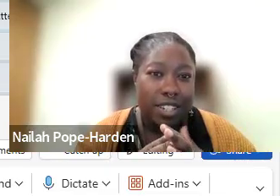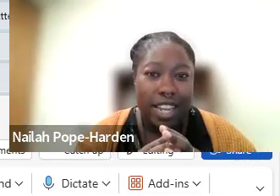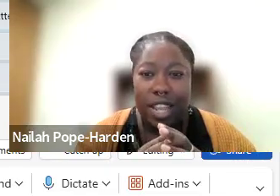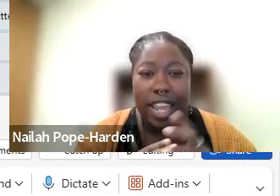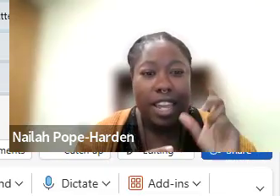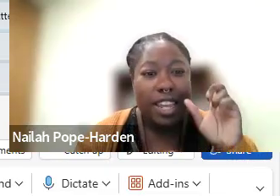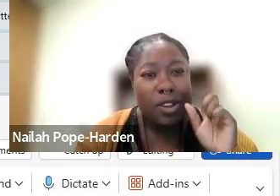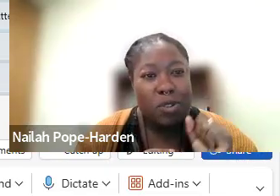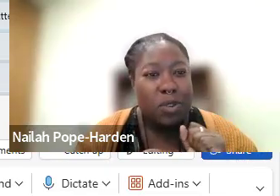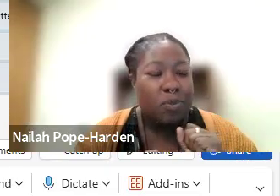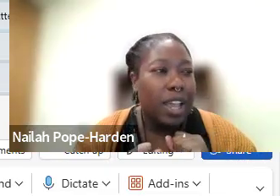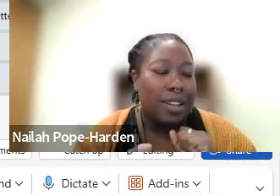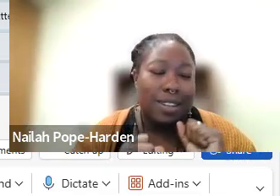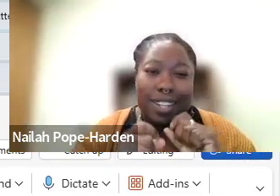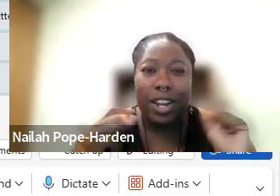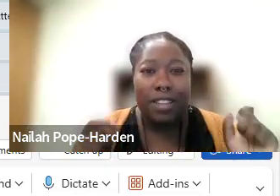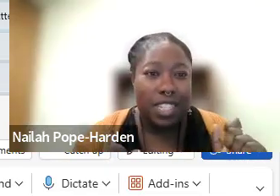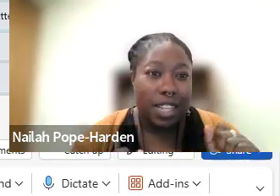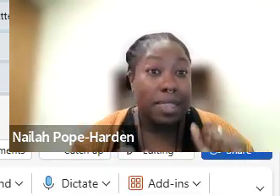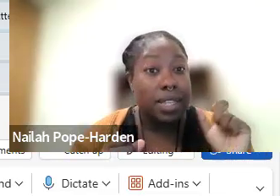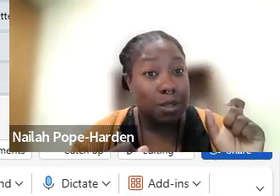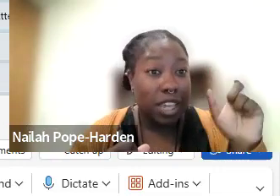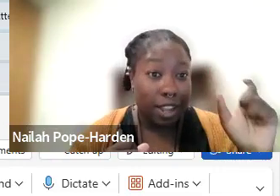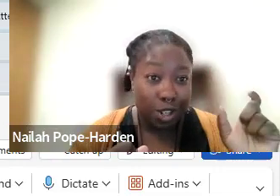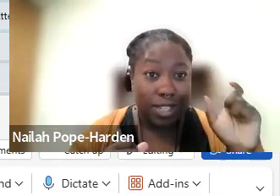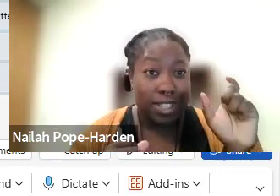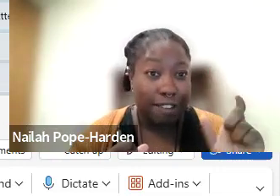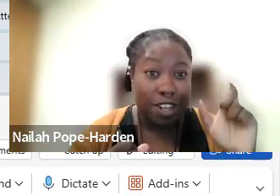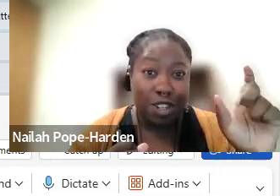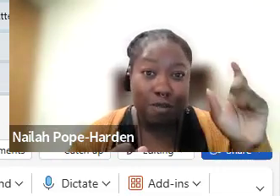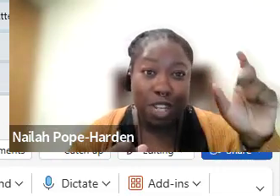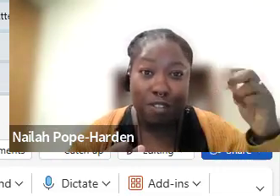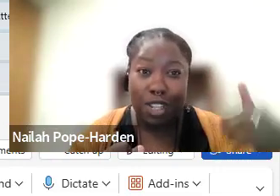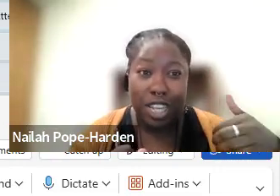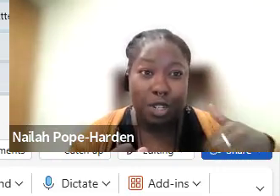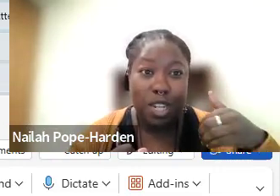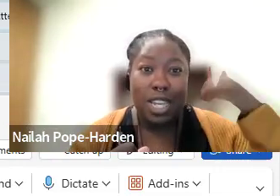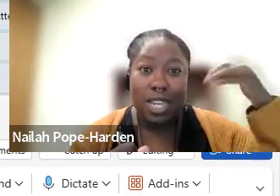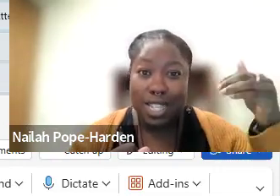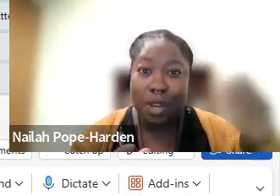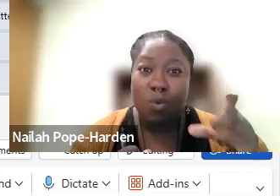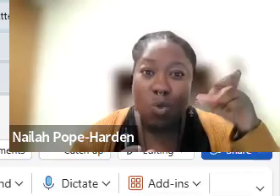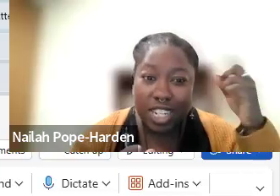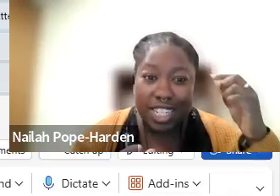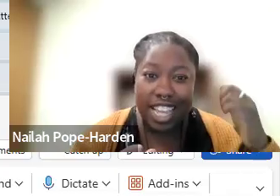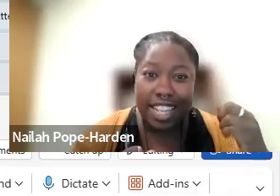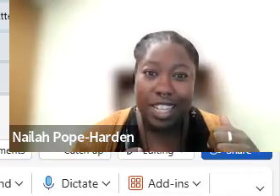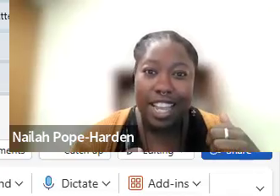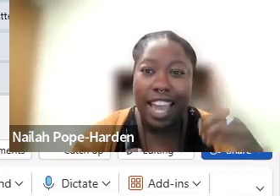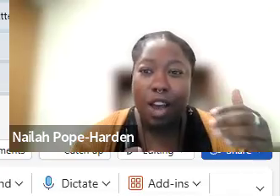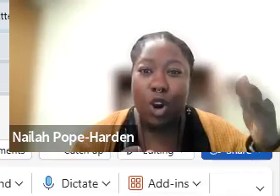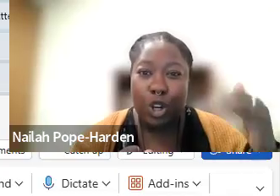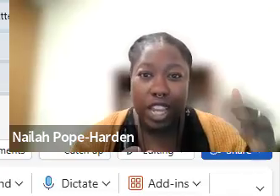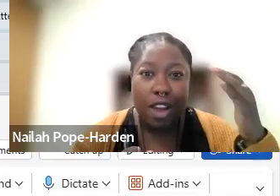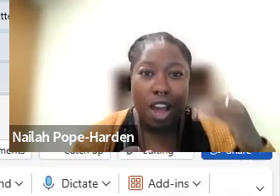we can dial down, like, and dare I even say, like, this is what Caltrans's definition of meaningful engagement is. Like, what does that